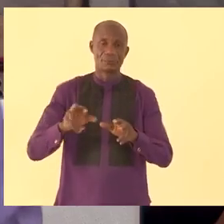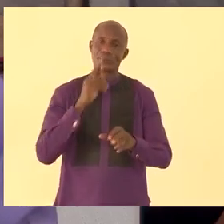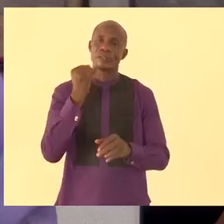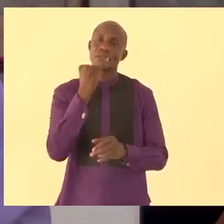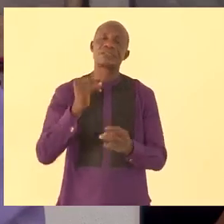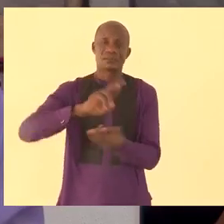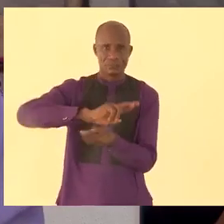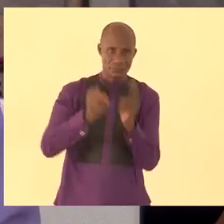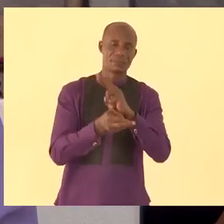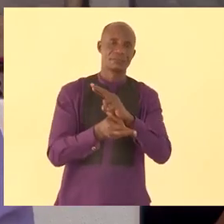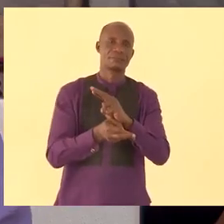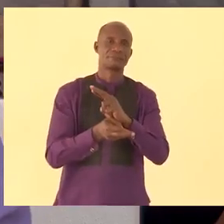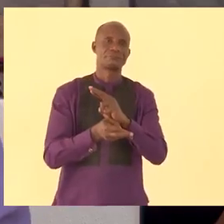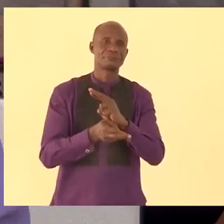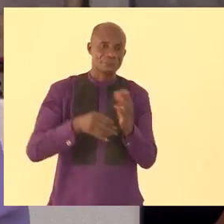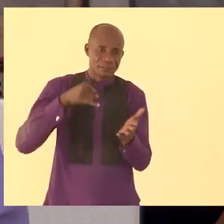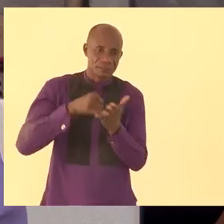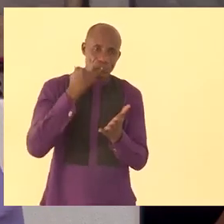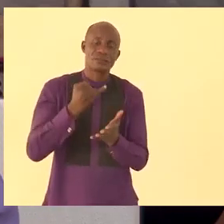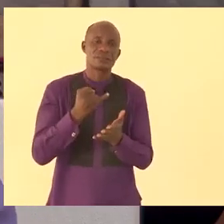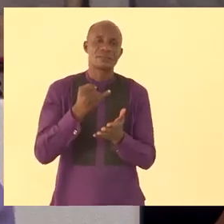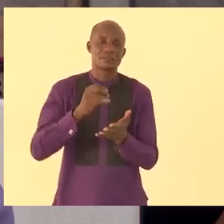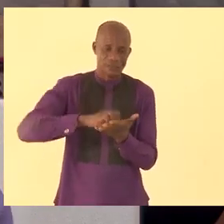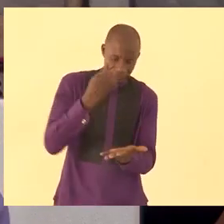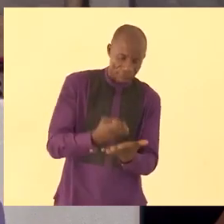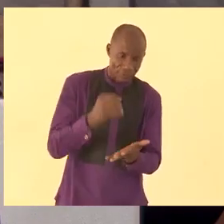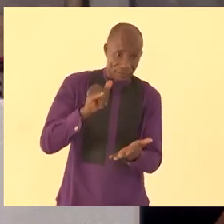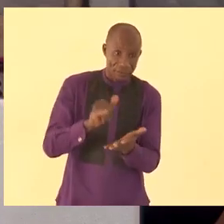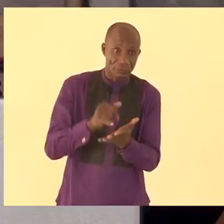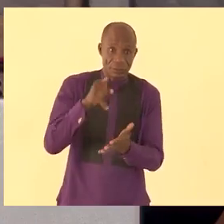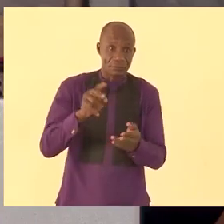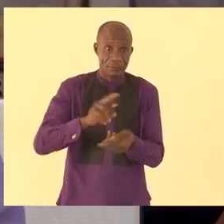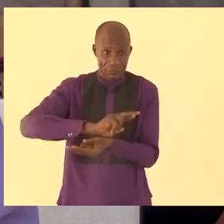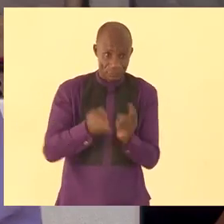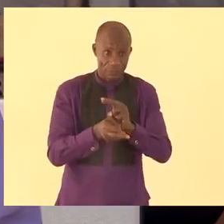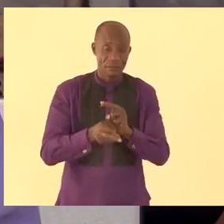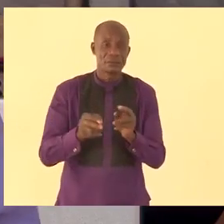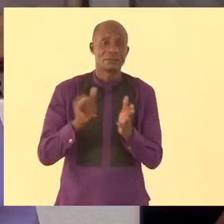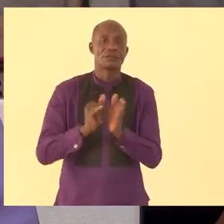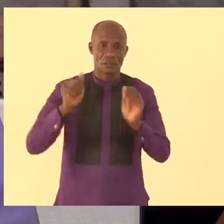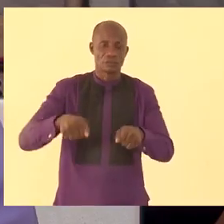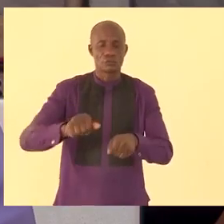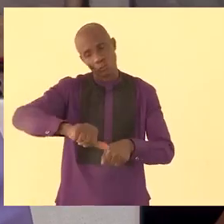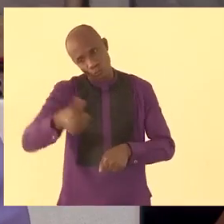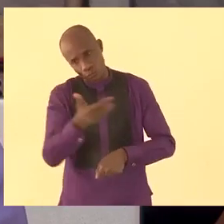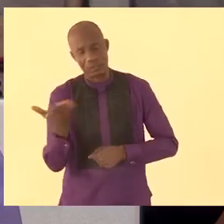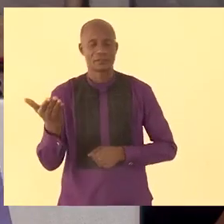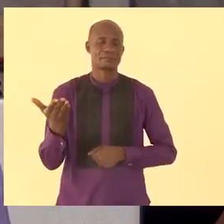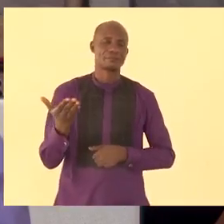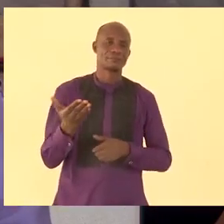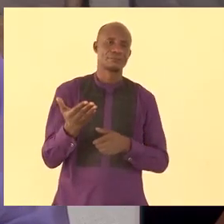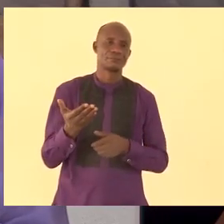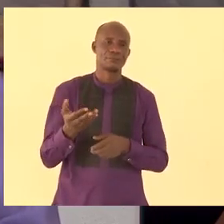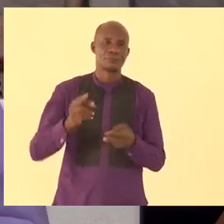Aha. And it is evidence that you have repented that you are able to do all the ones you are saying.